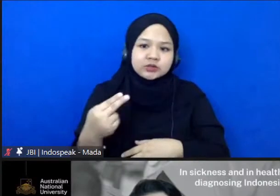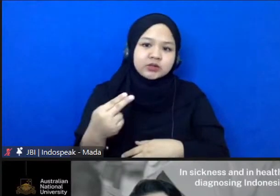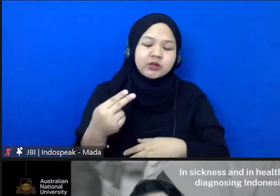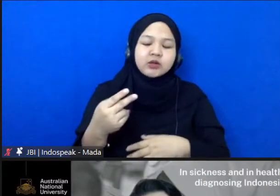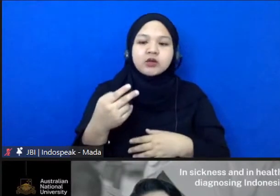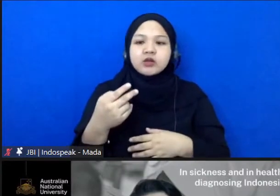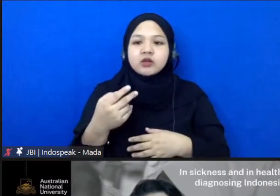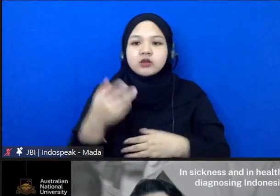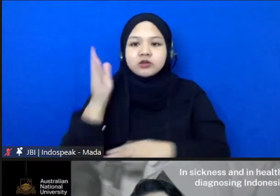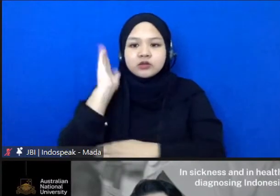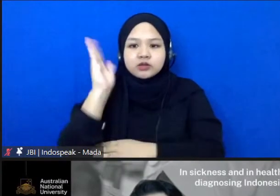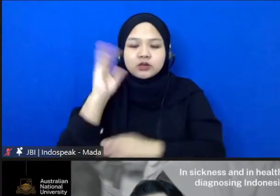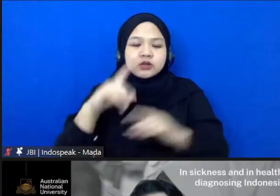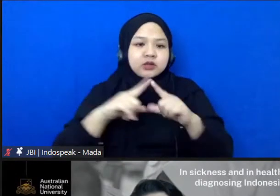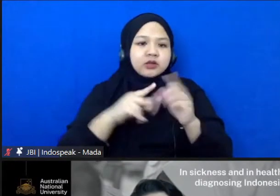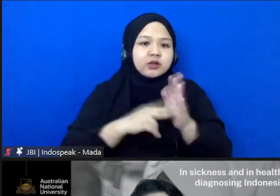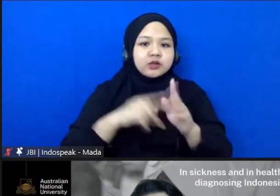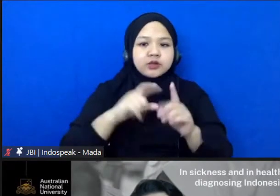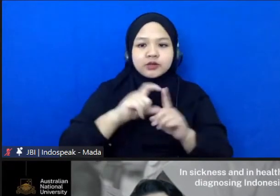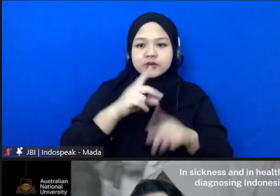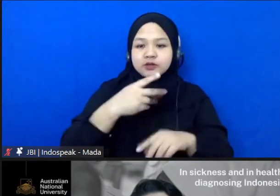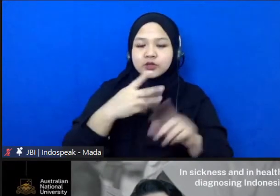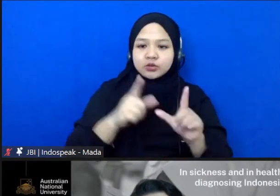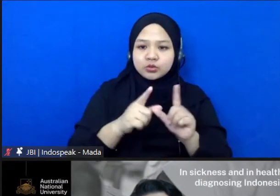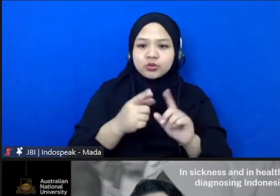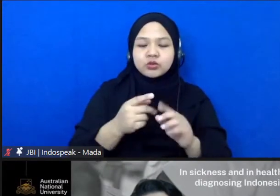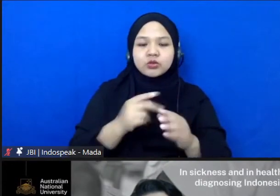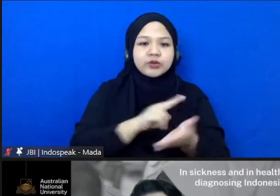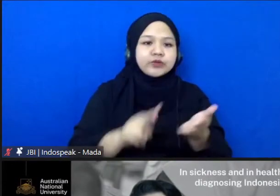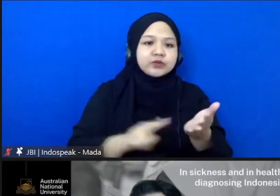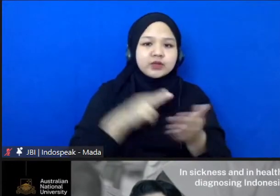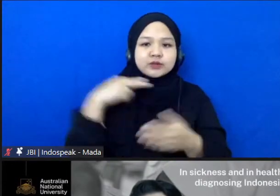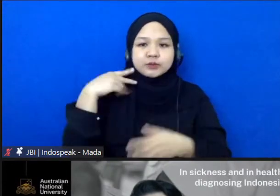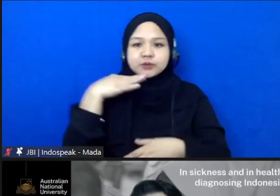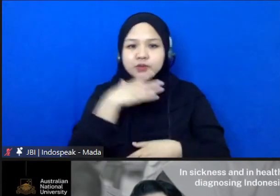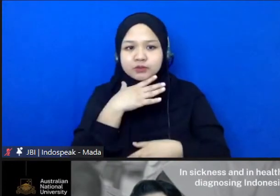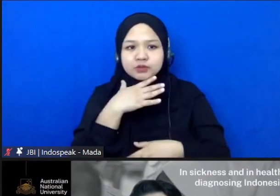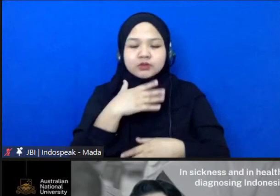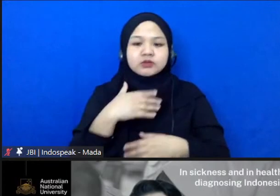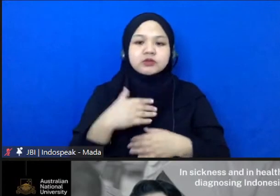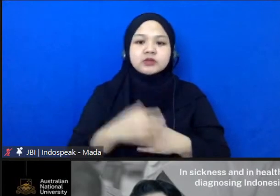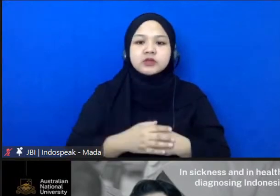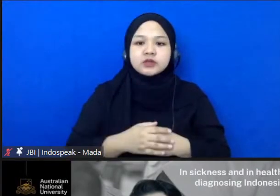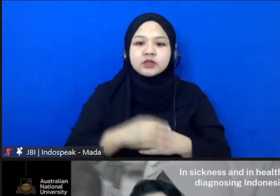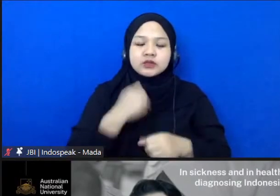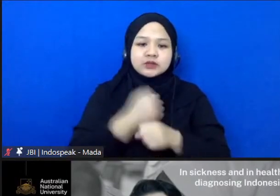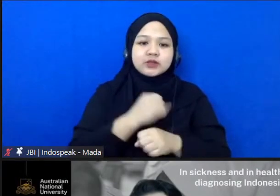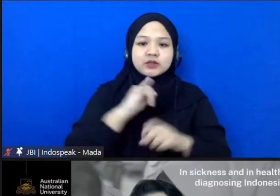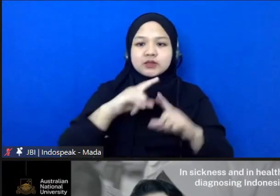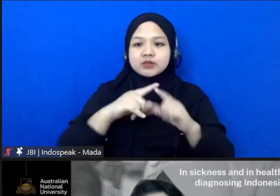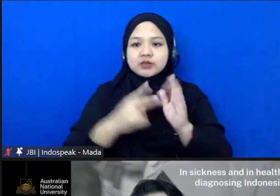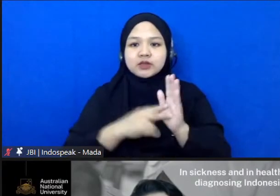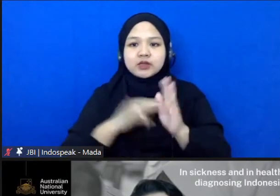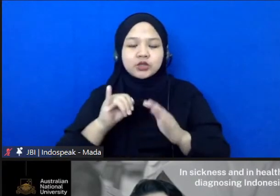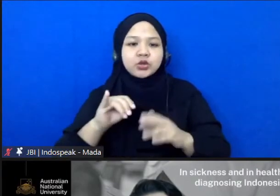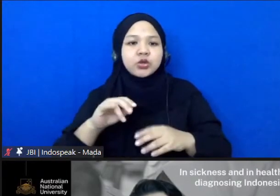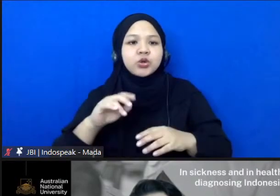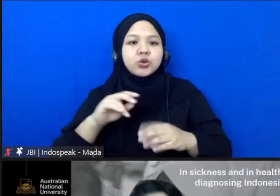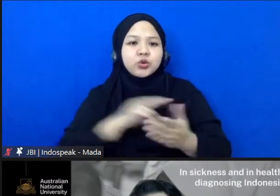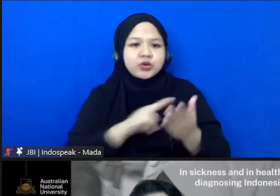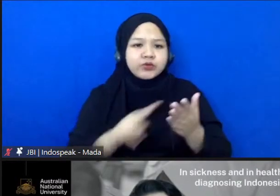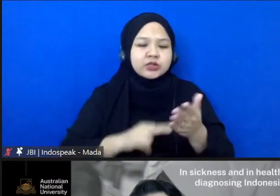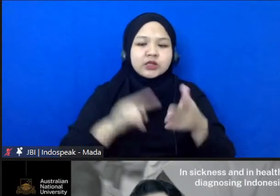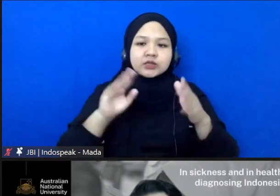us by Andrew Rossa at the University of Melbourne and Lucky Gianni at Universitas Pembangunan Nasional